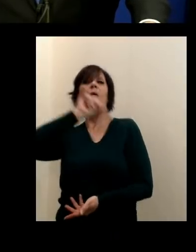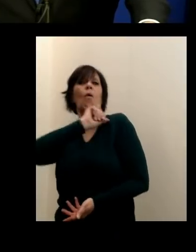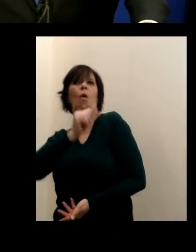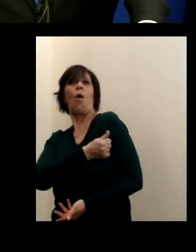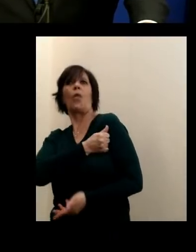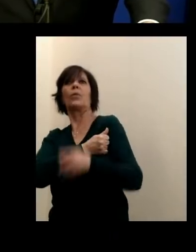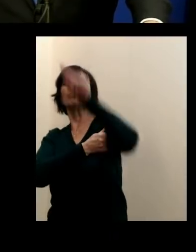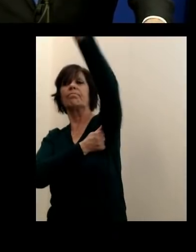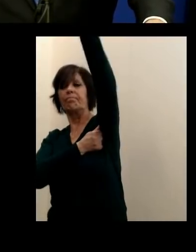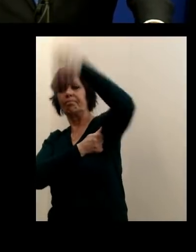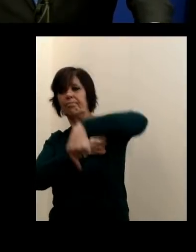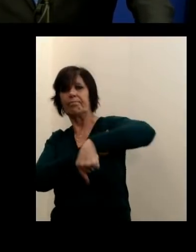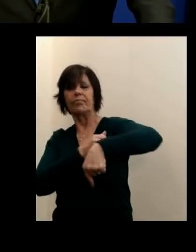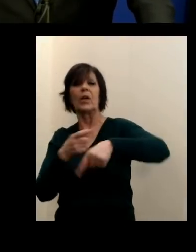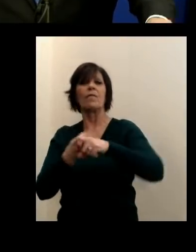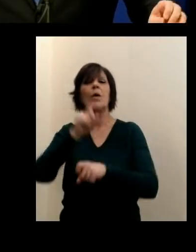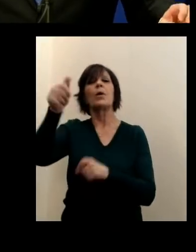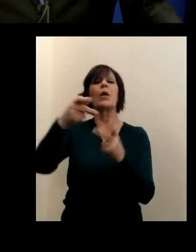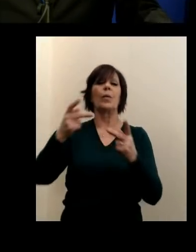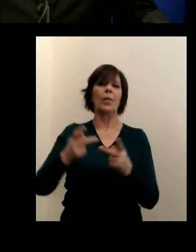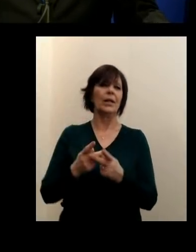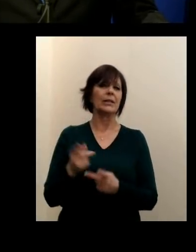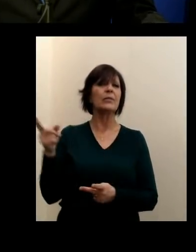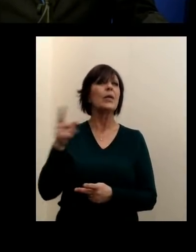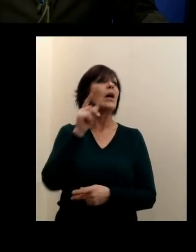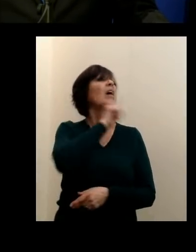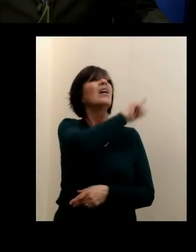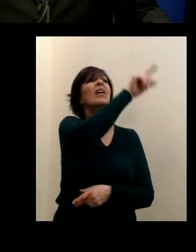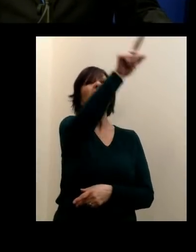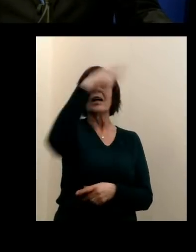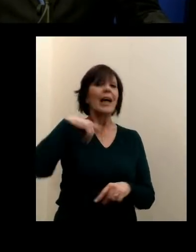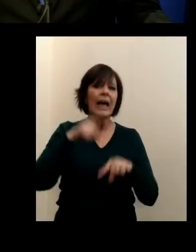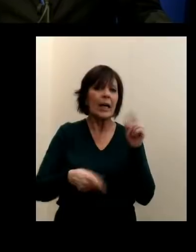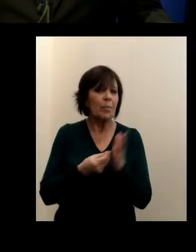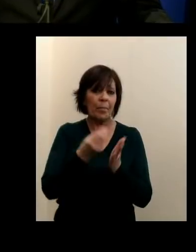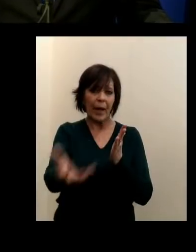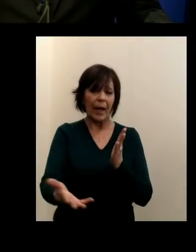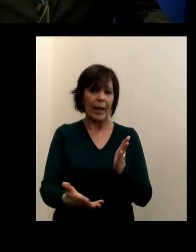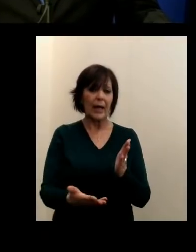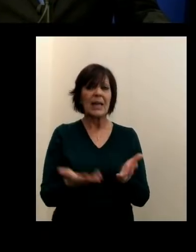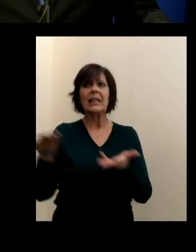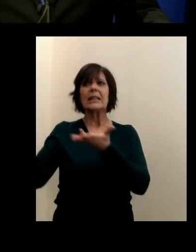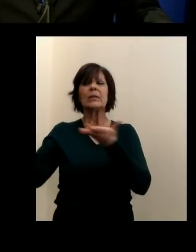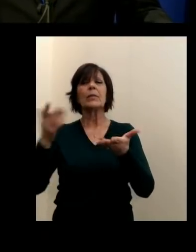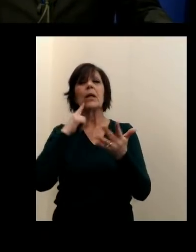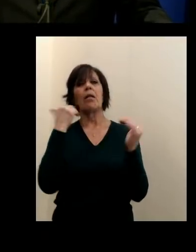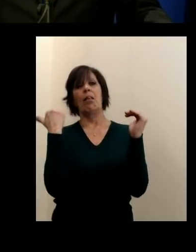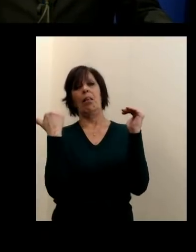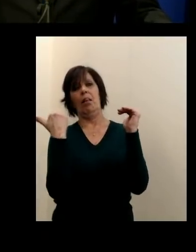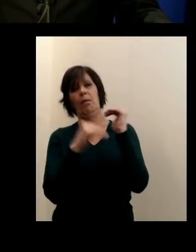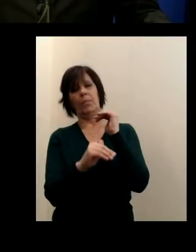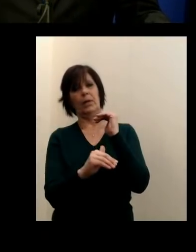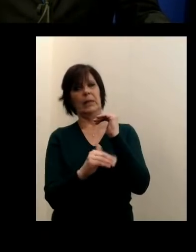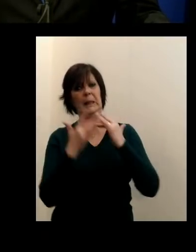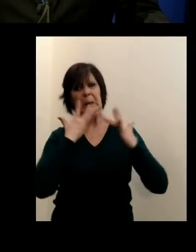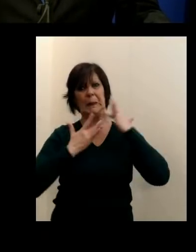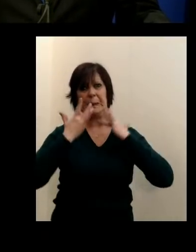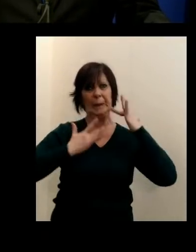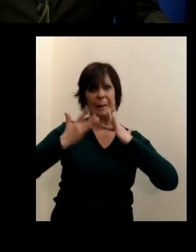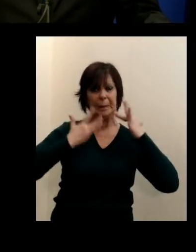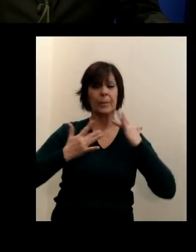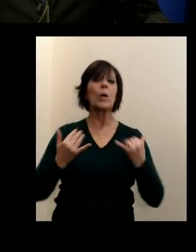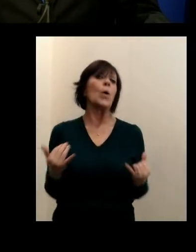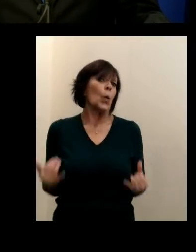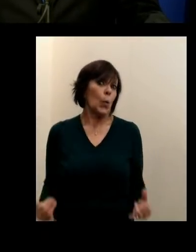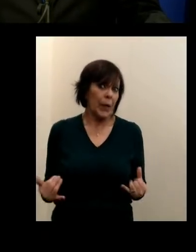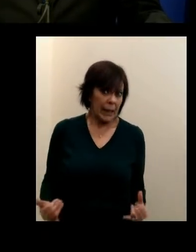vaccine doses from another location. Supplies are extremely limited. As of the moment we're speaking